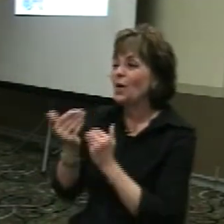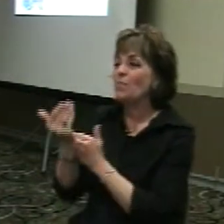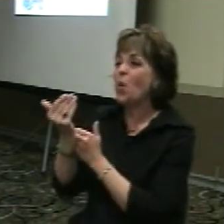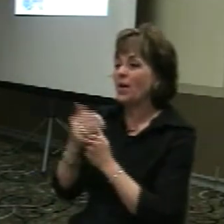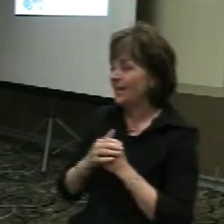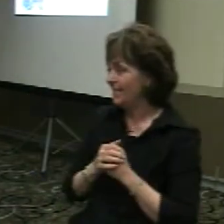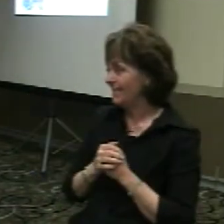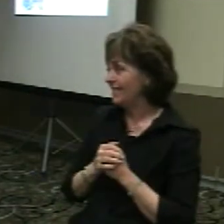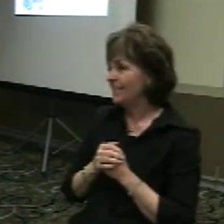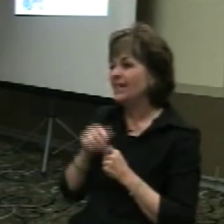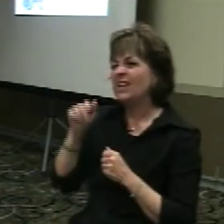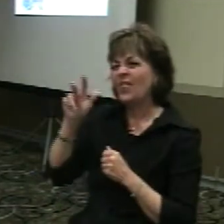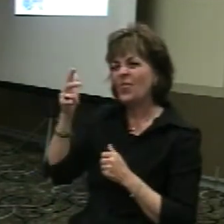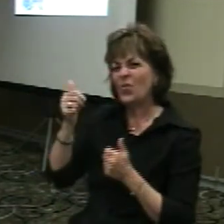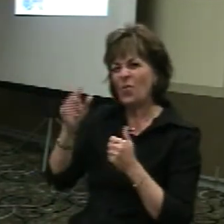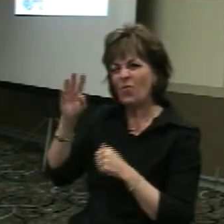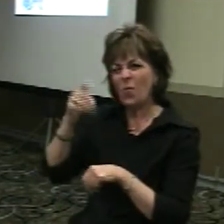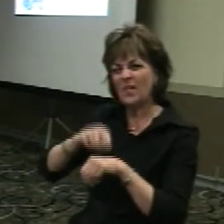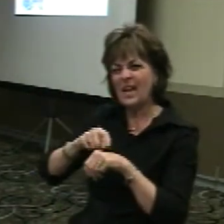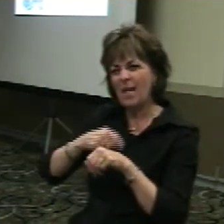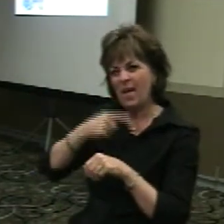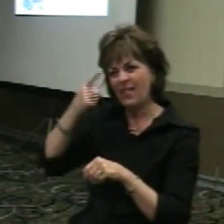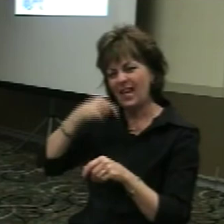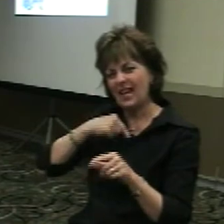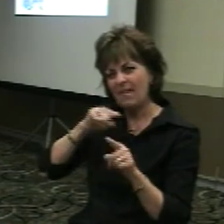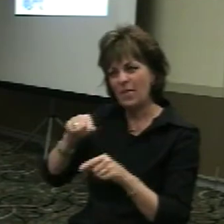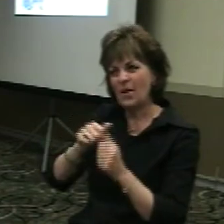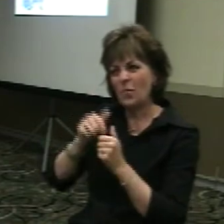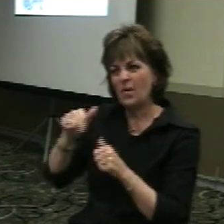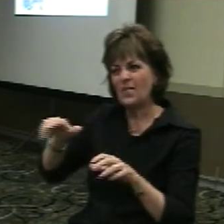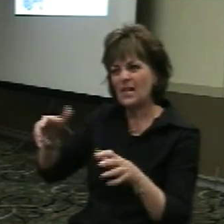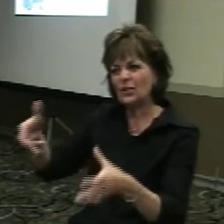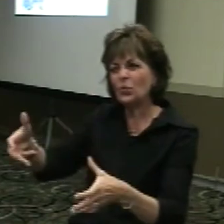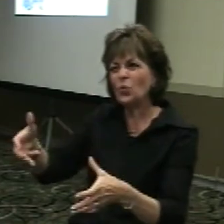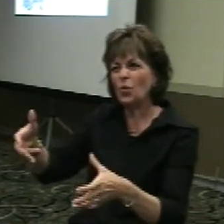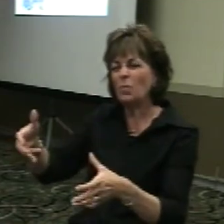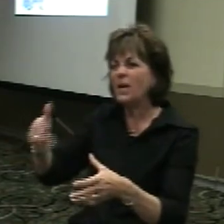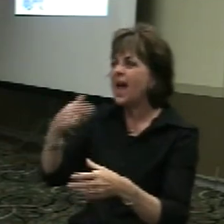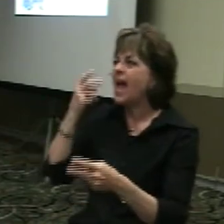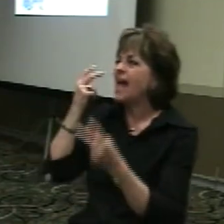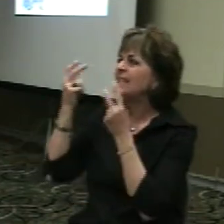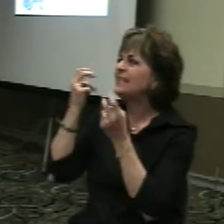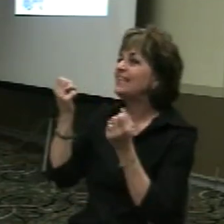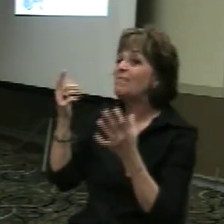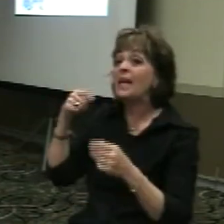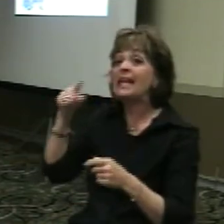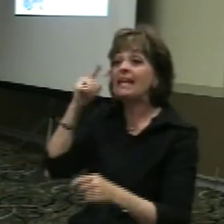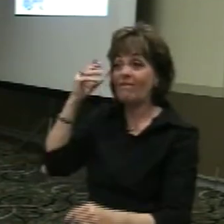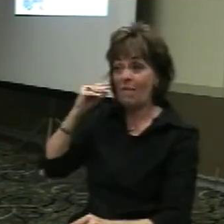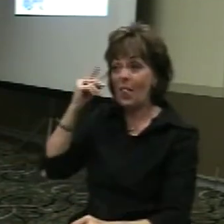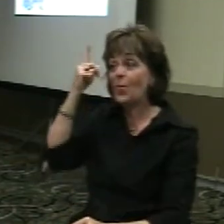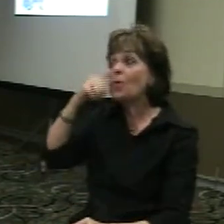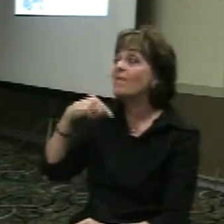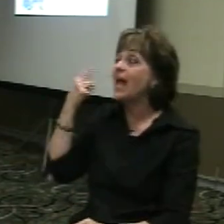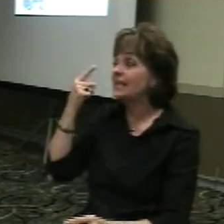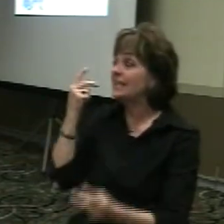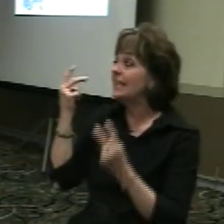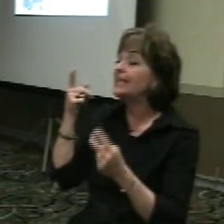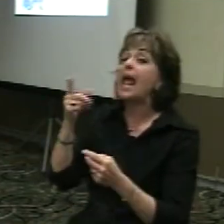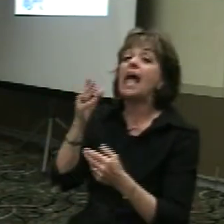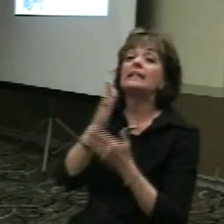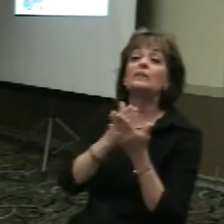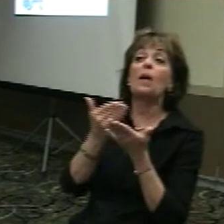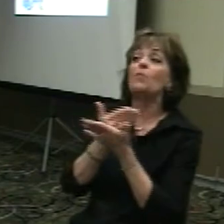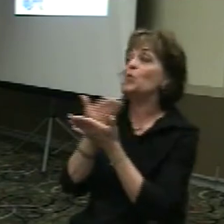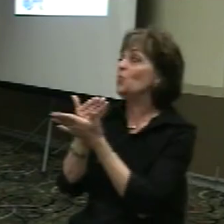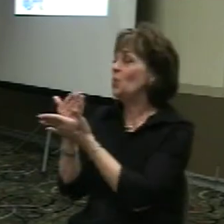This is the third or fourth time I think I've been with this group, and so I see many familiar faces and a few new